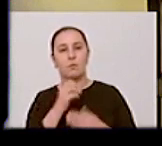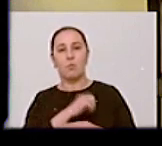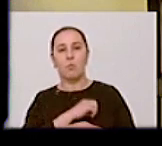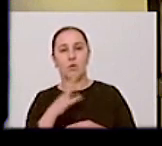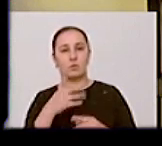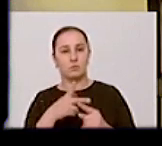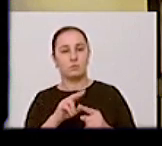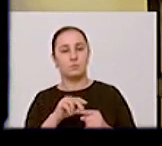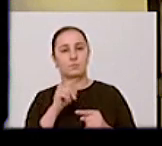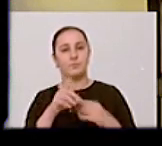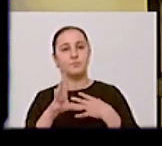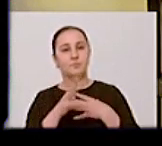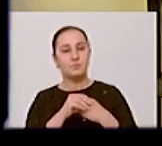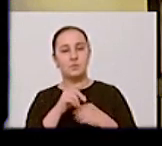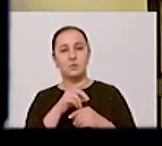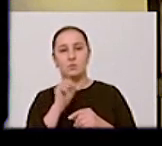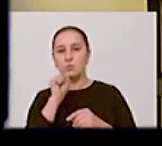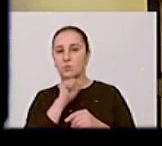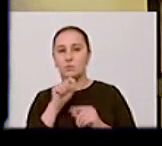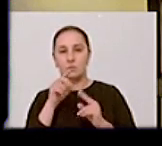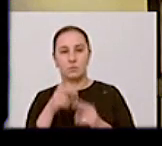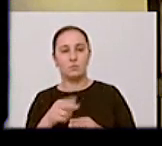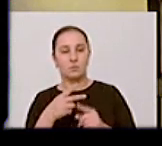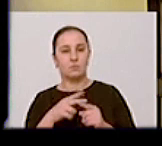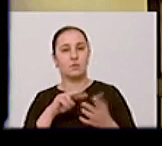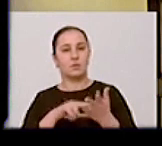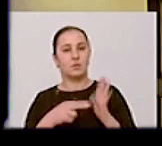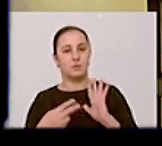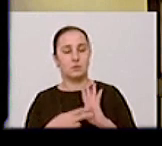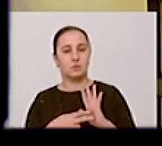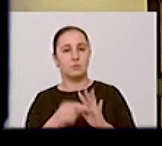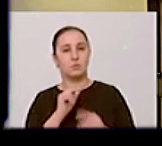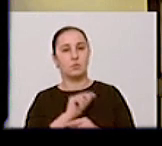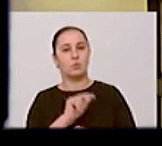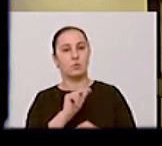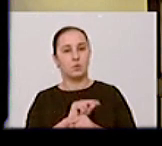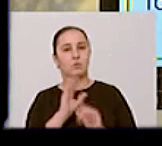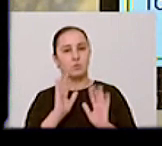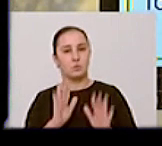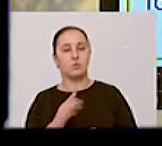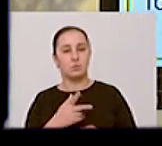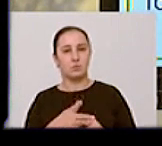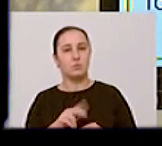boyligiga birgalikda hujum qilish rejasini ham o'rgatib turibdi.